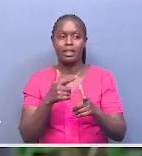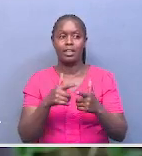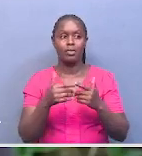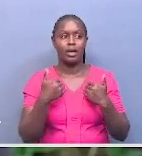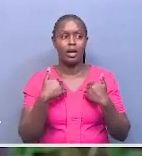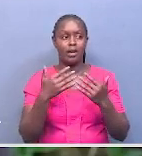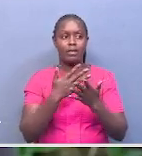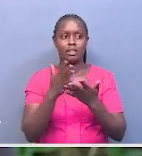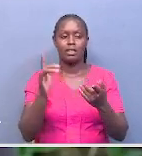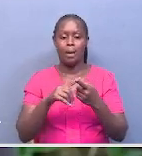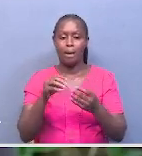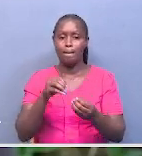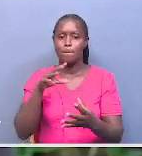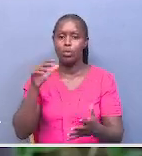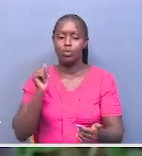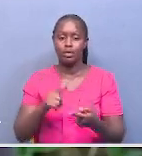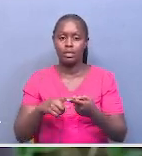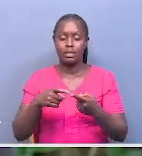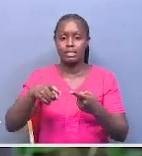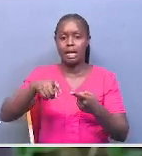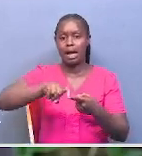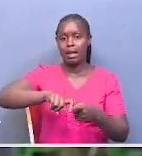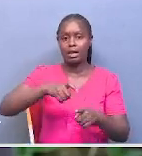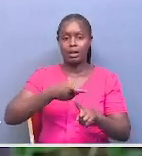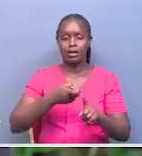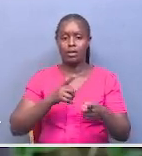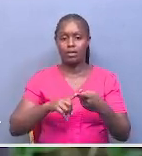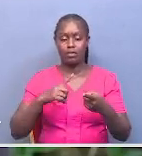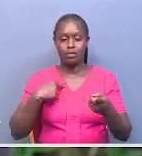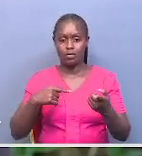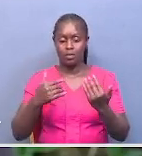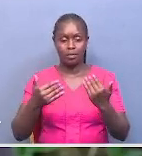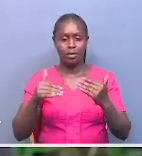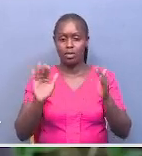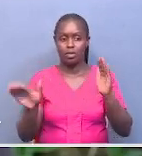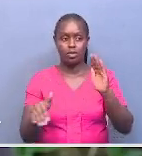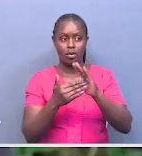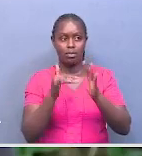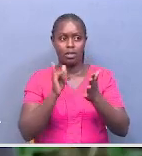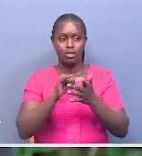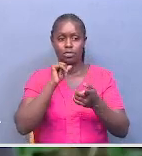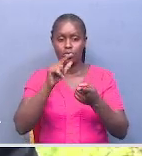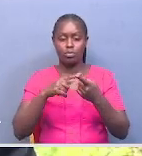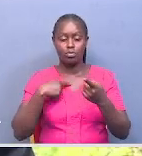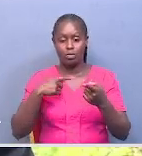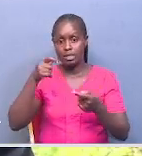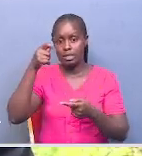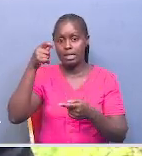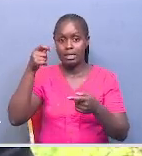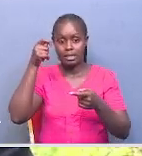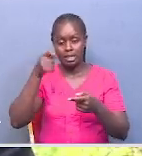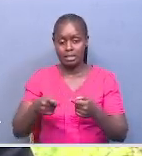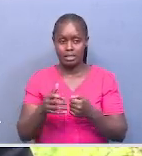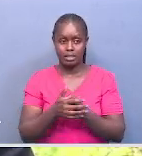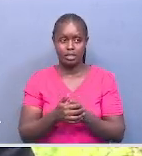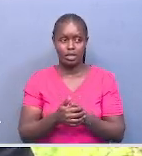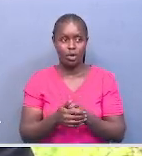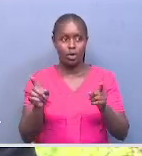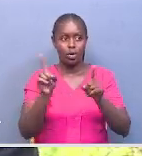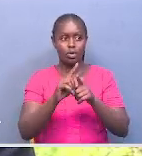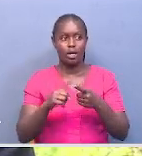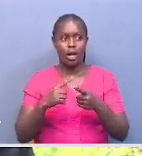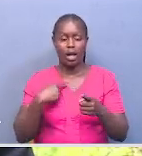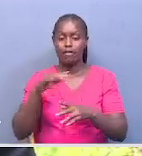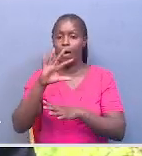is more fluid that is being added from the loop to the patient, is that really justice to the patients? There were even bushes